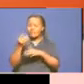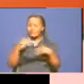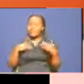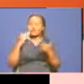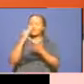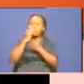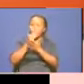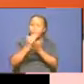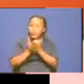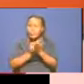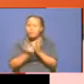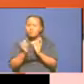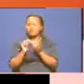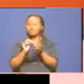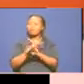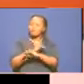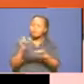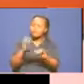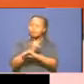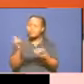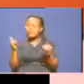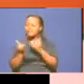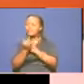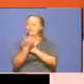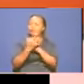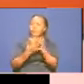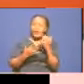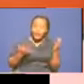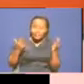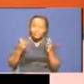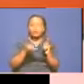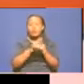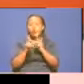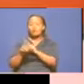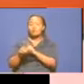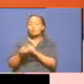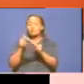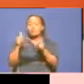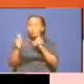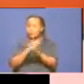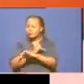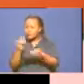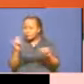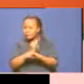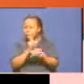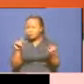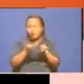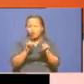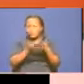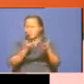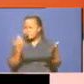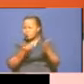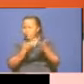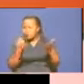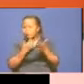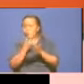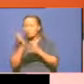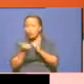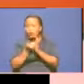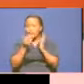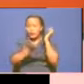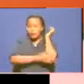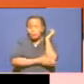as a surrogate kidney. Yeah. Yeah. Which cleans out the blood from, removes all the toxins and balances out